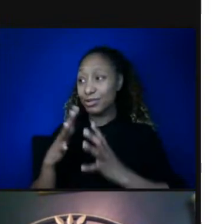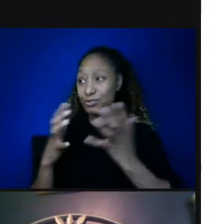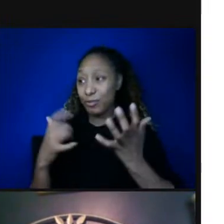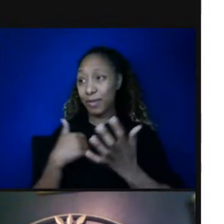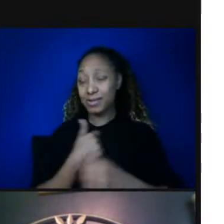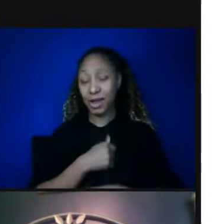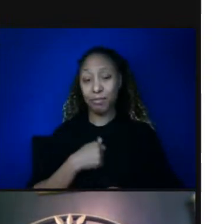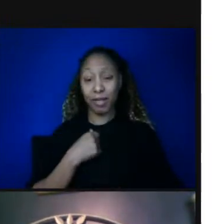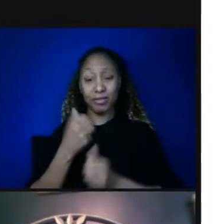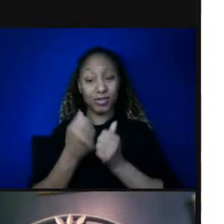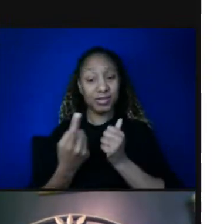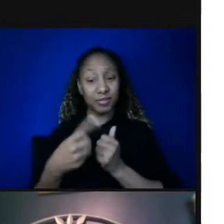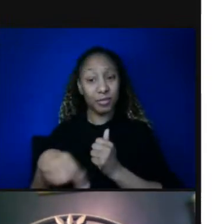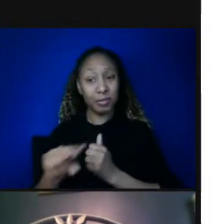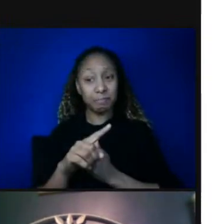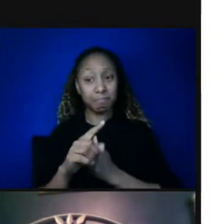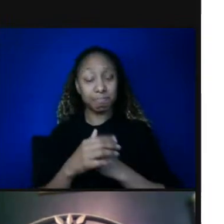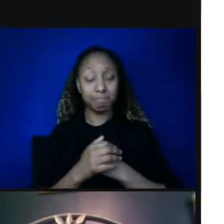apologize, everyone.